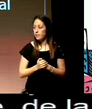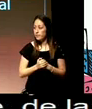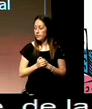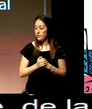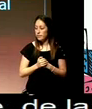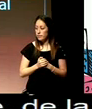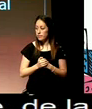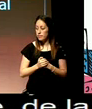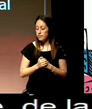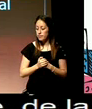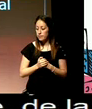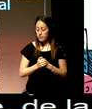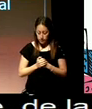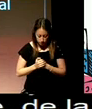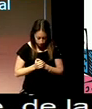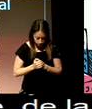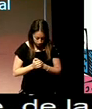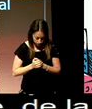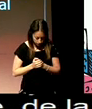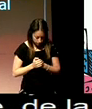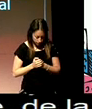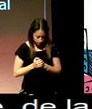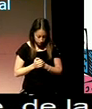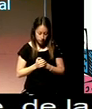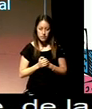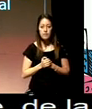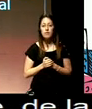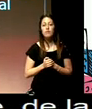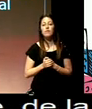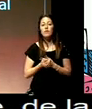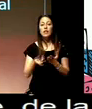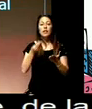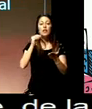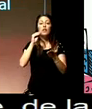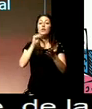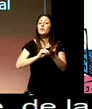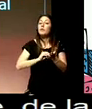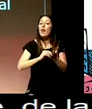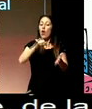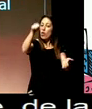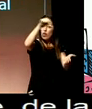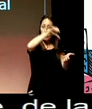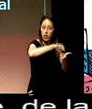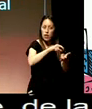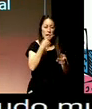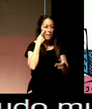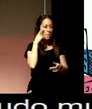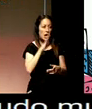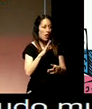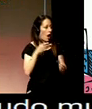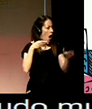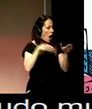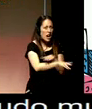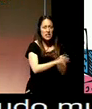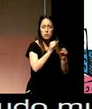walled towns appear virtually inaccessible due to the geological or topographical